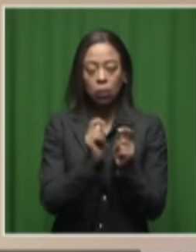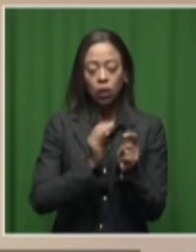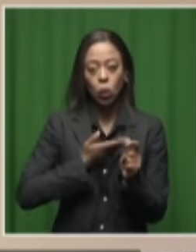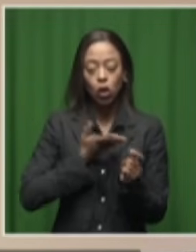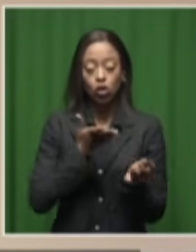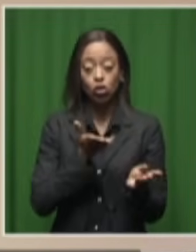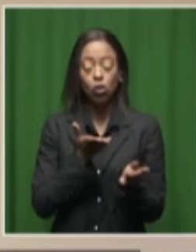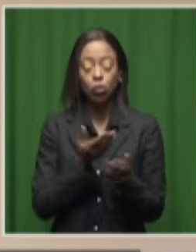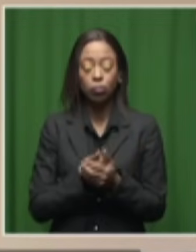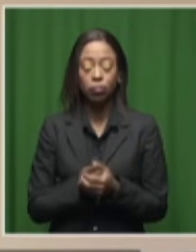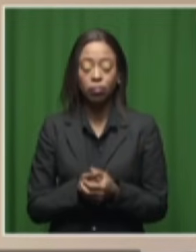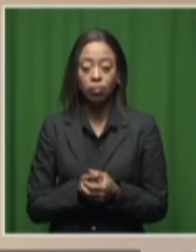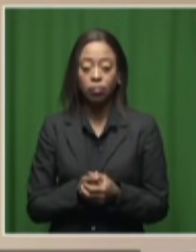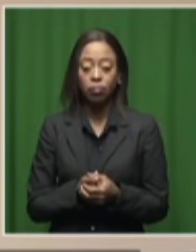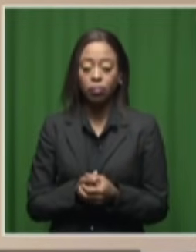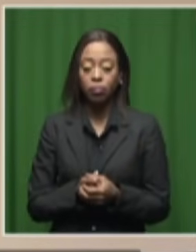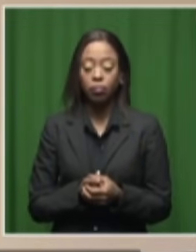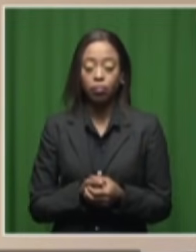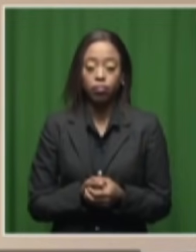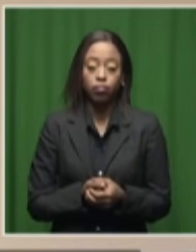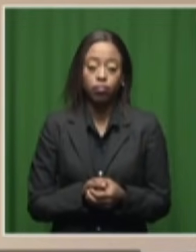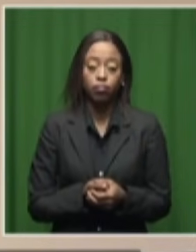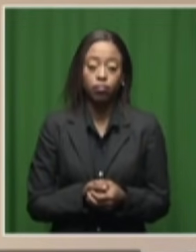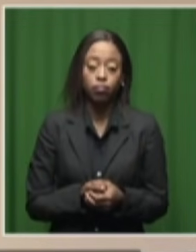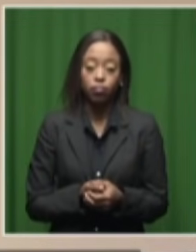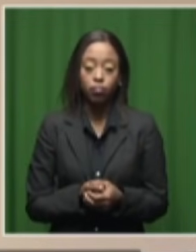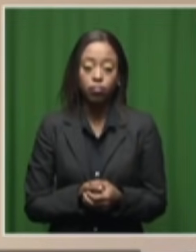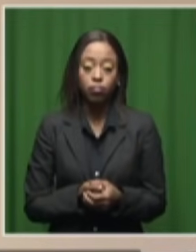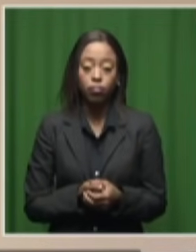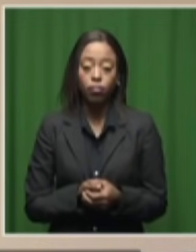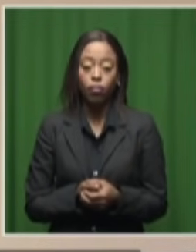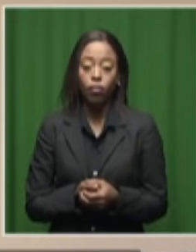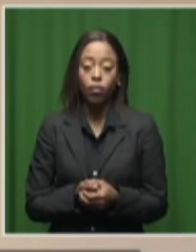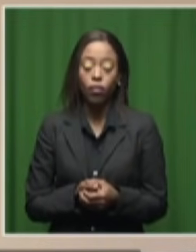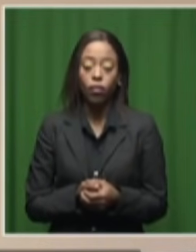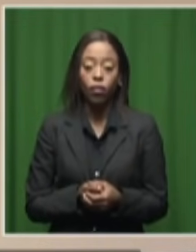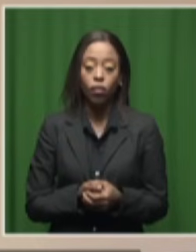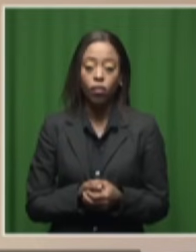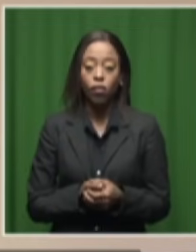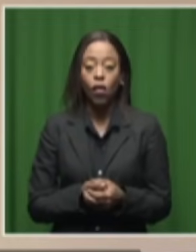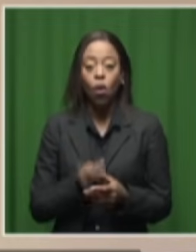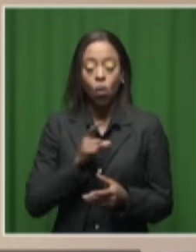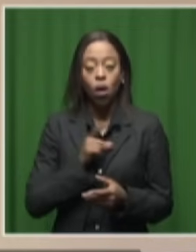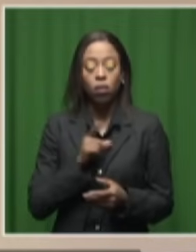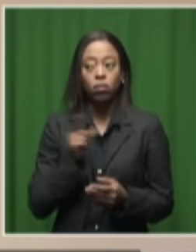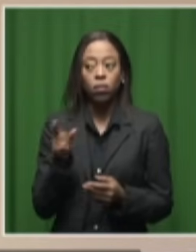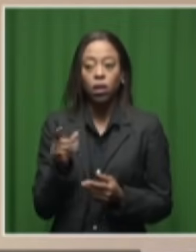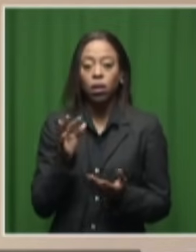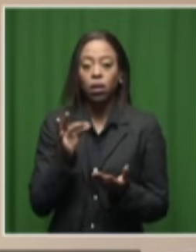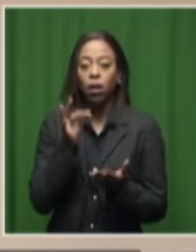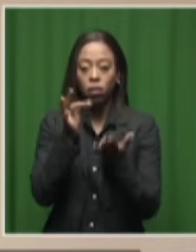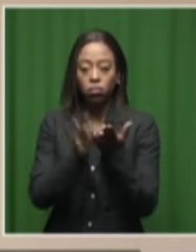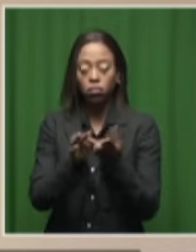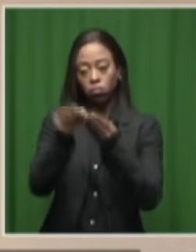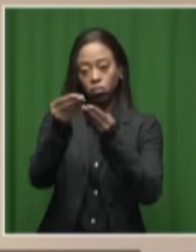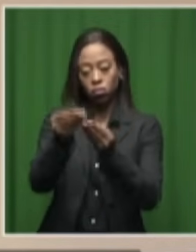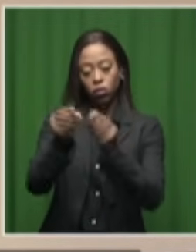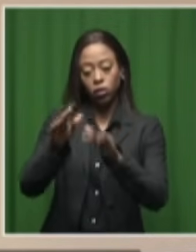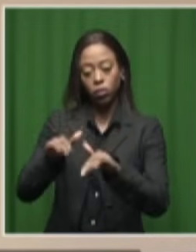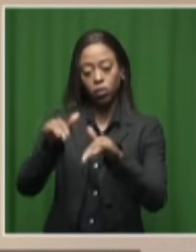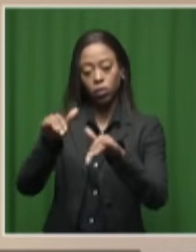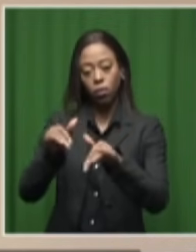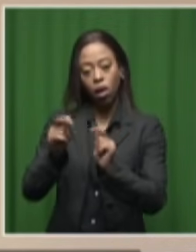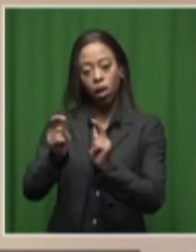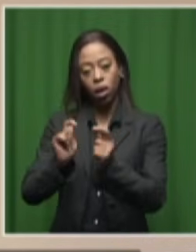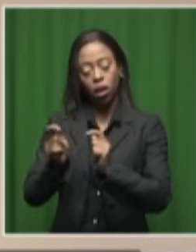partners. So, the last time I interacted with the process, when they were submitting to Parliament an amendment